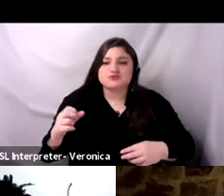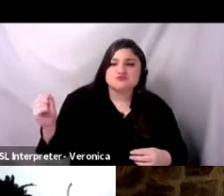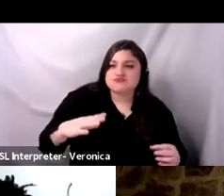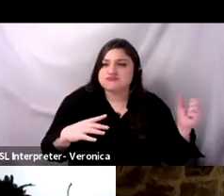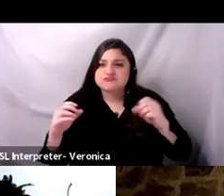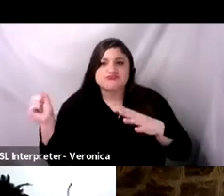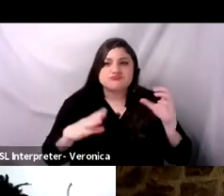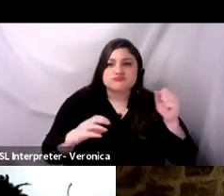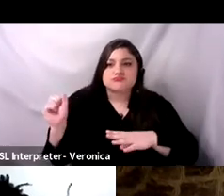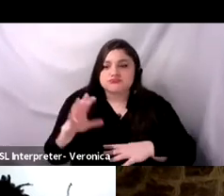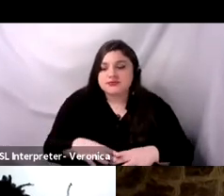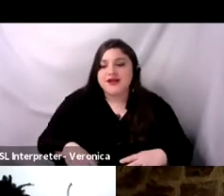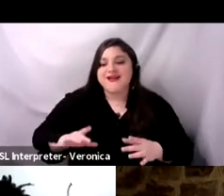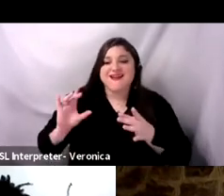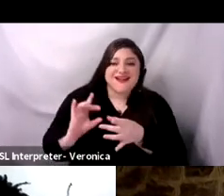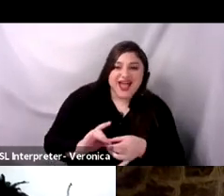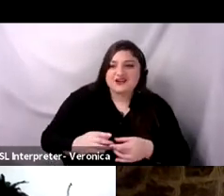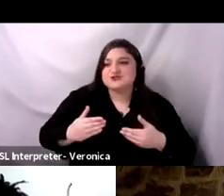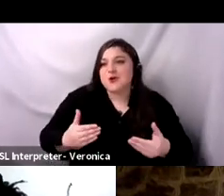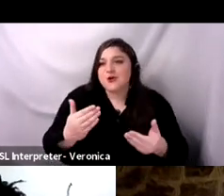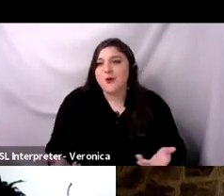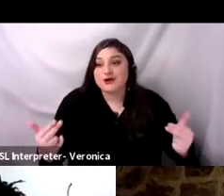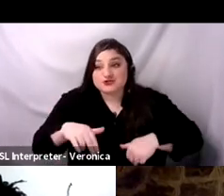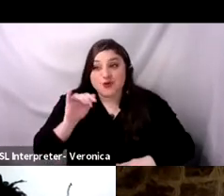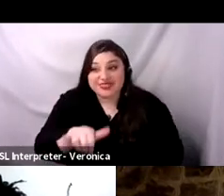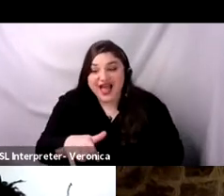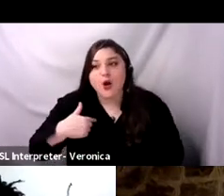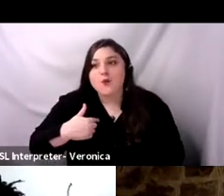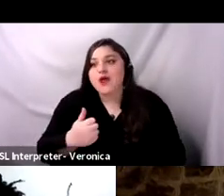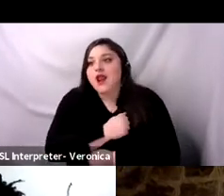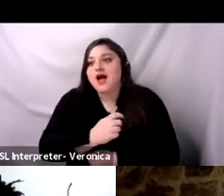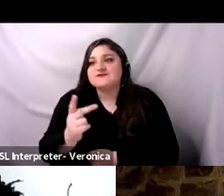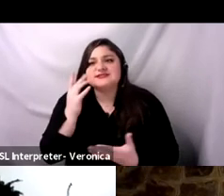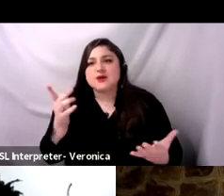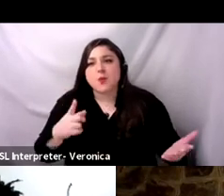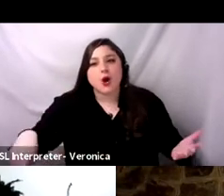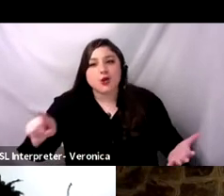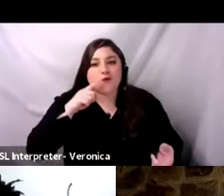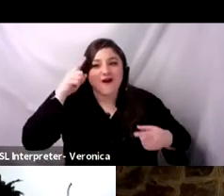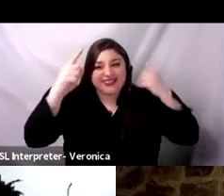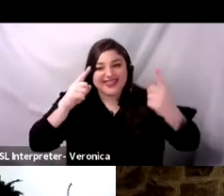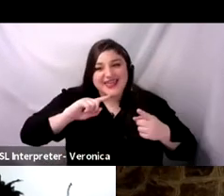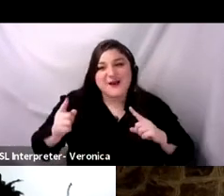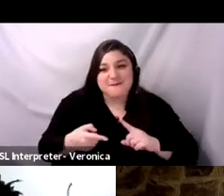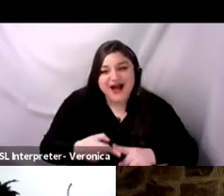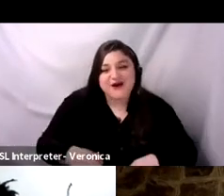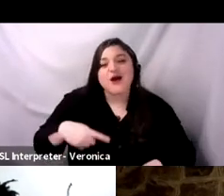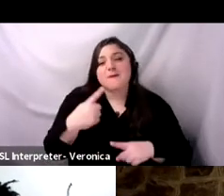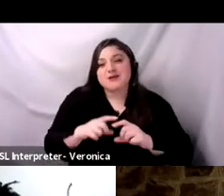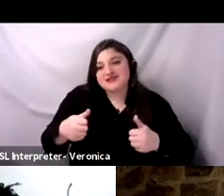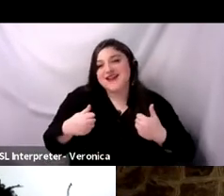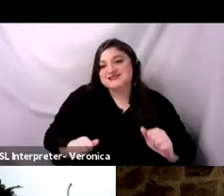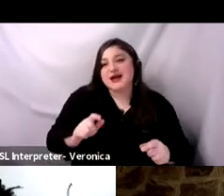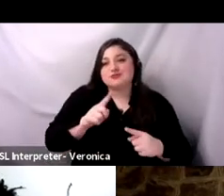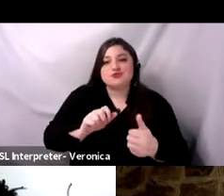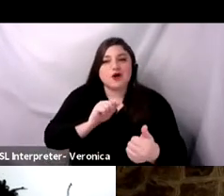over 3,000 folks. So get on in there. We'd love to see what you guys are thinking. And we can also maybe attempt to address some of these